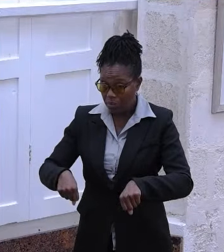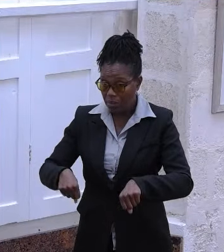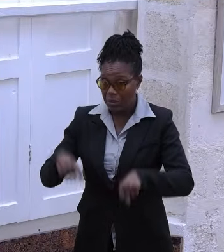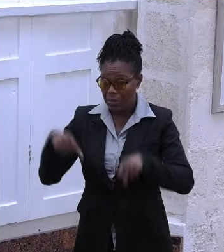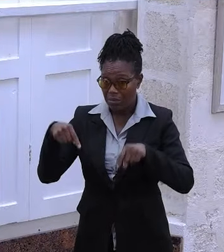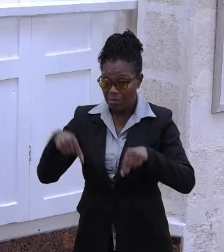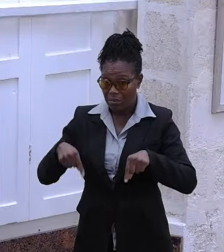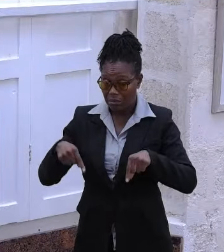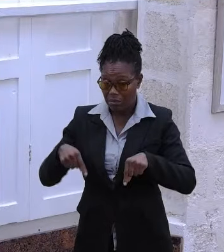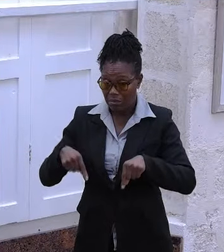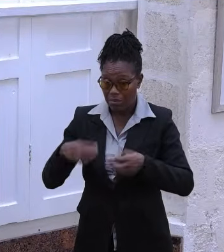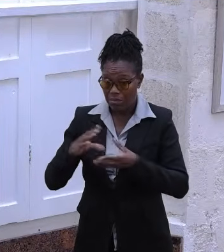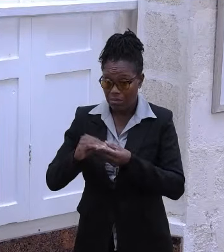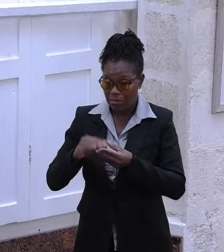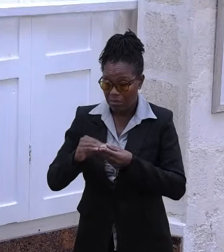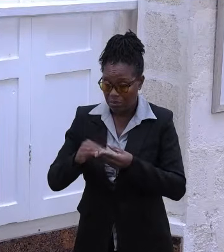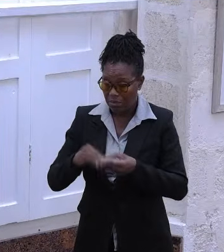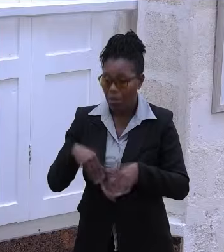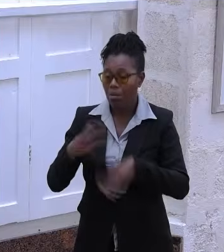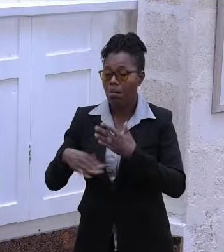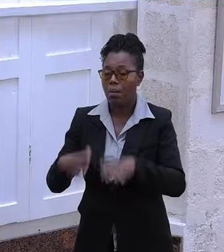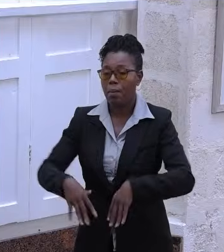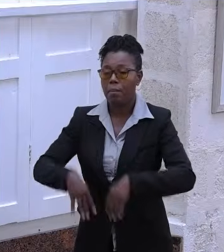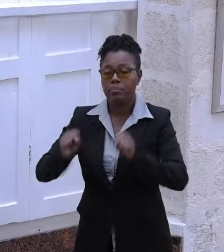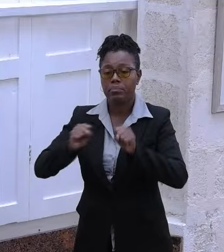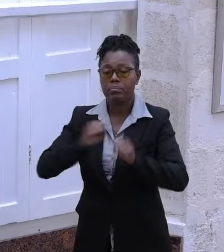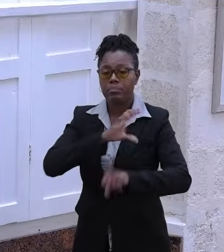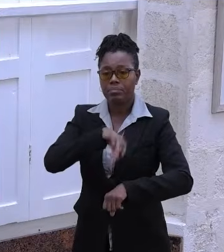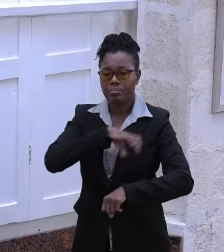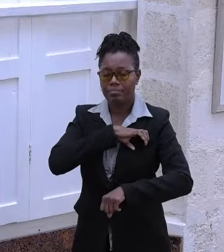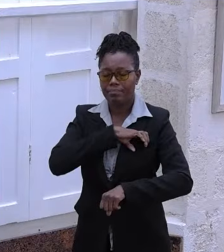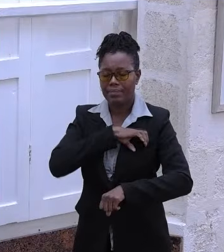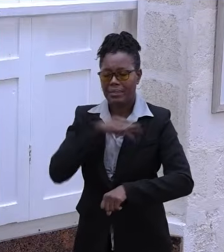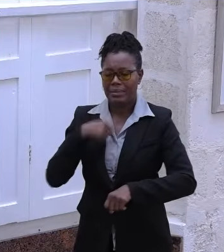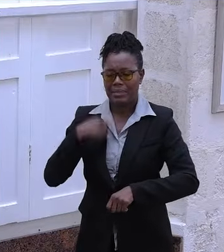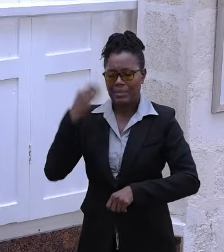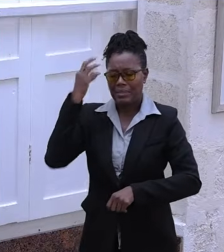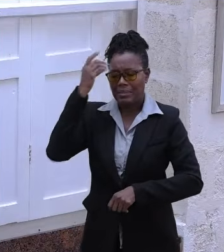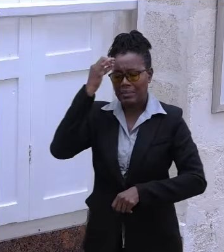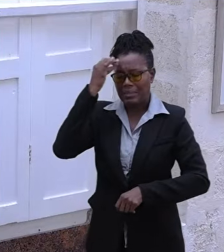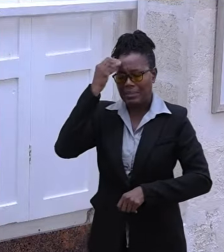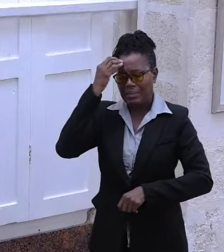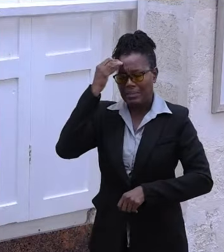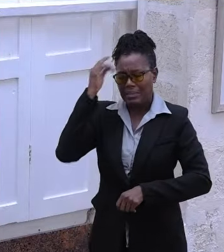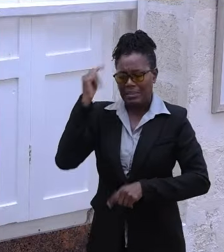route for Barbadian citizenship. And that concerns me greatly.